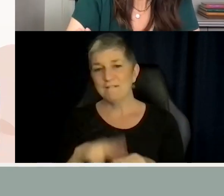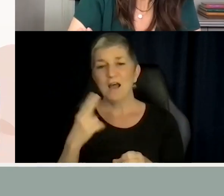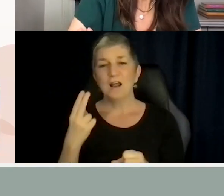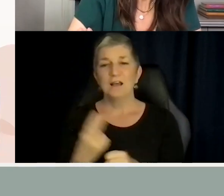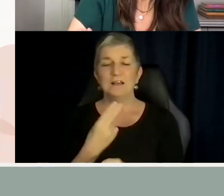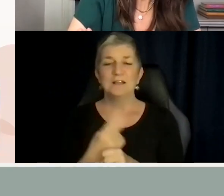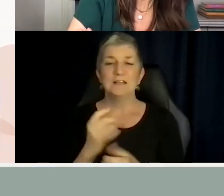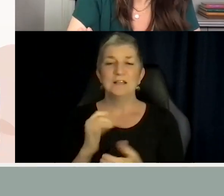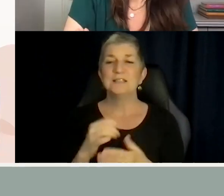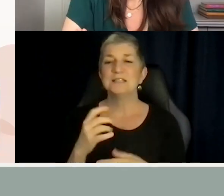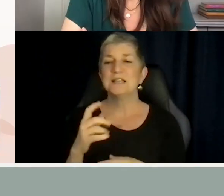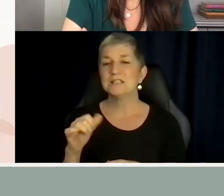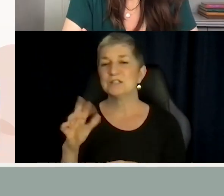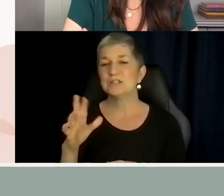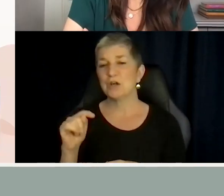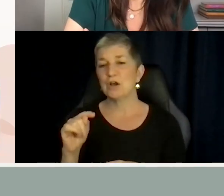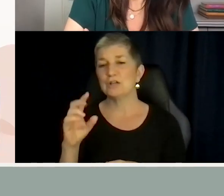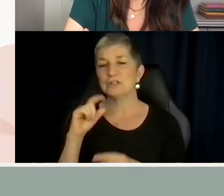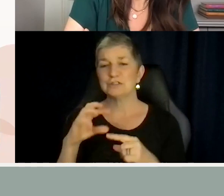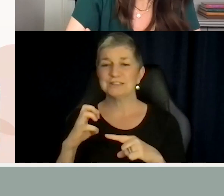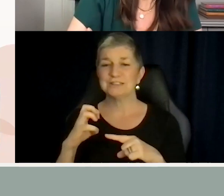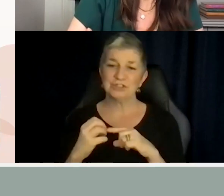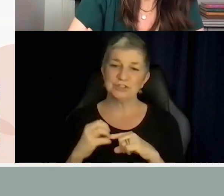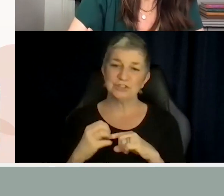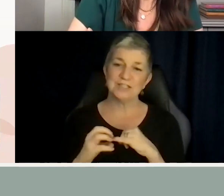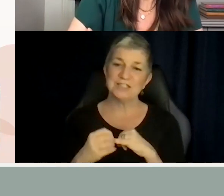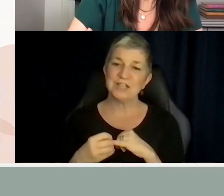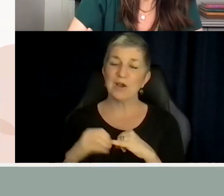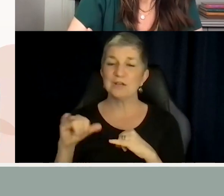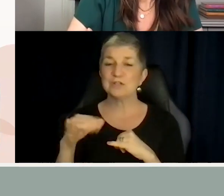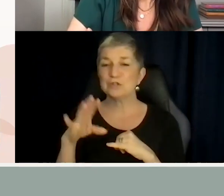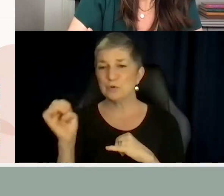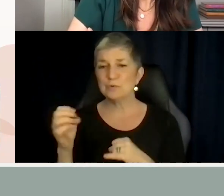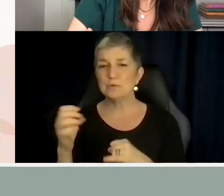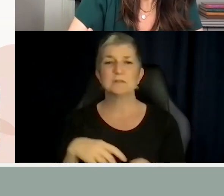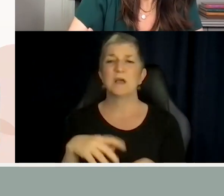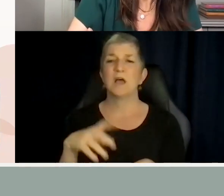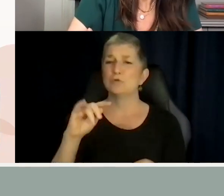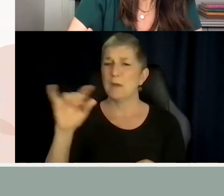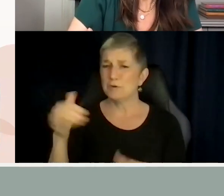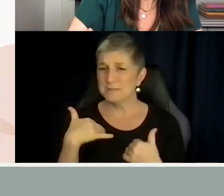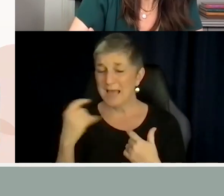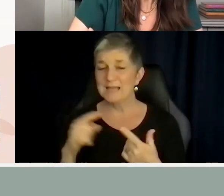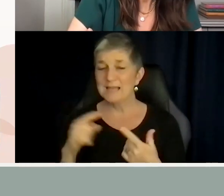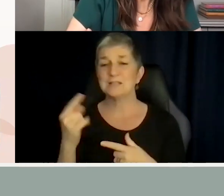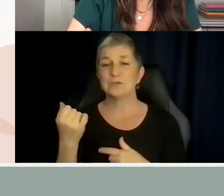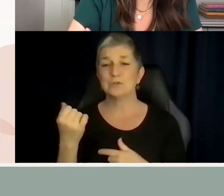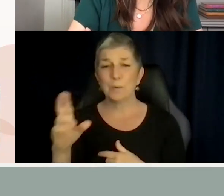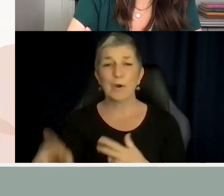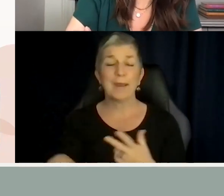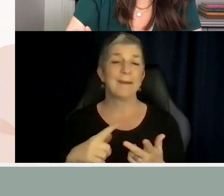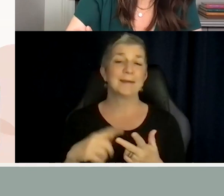utilizes tart cherry juice, which you can find anywhere. Trader Joe's has it too. Turmeric, ginger,